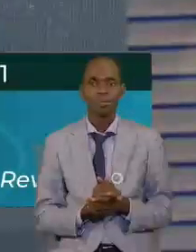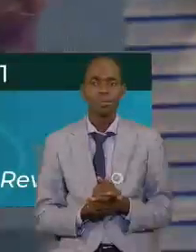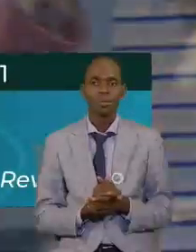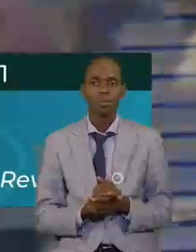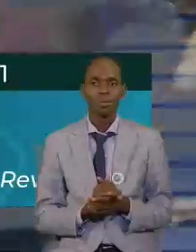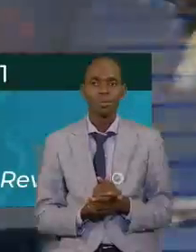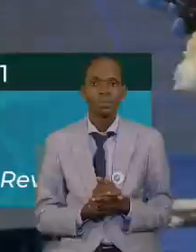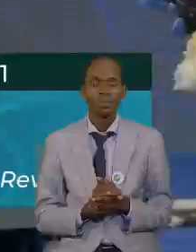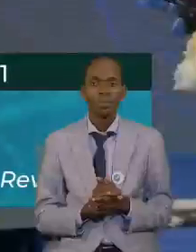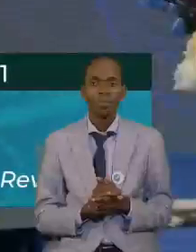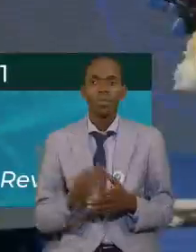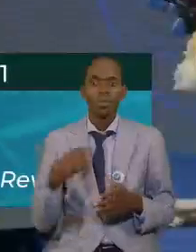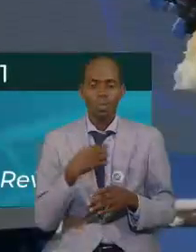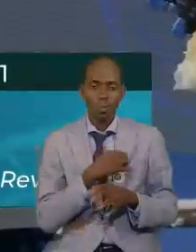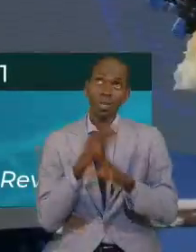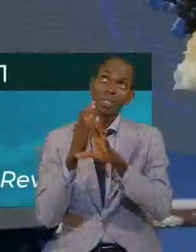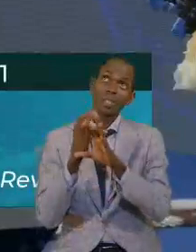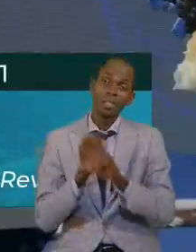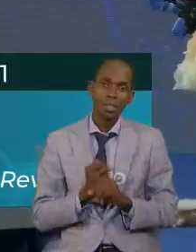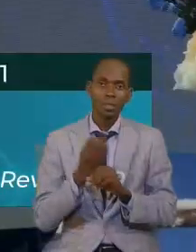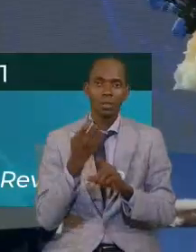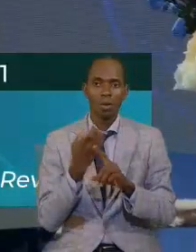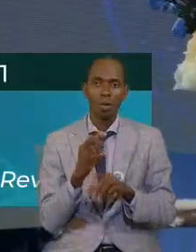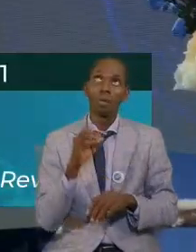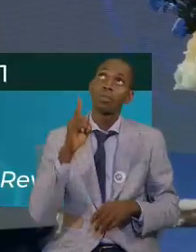we receive of him.